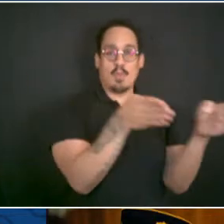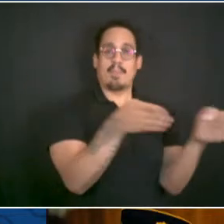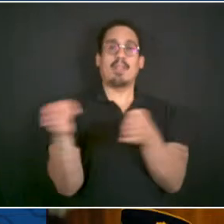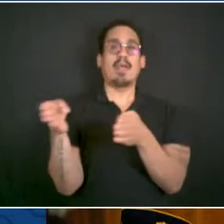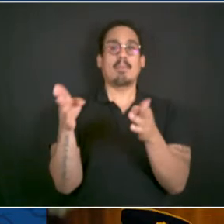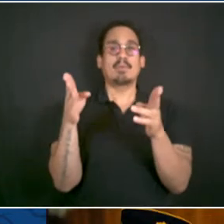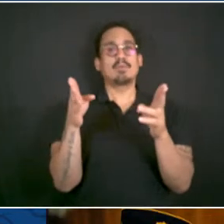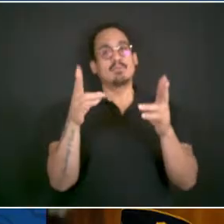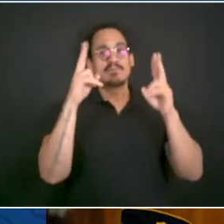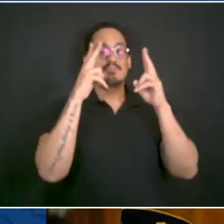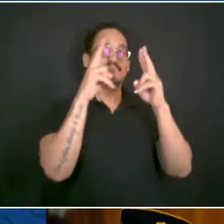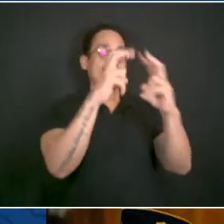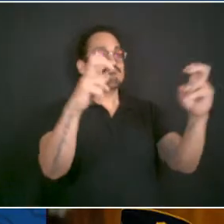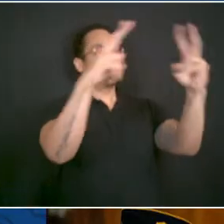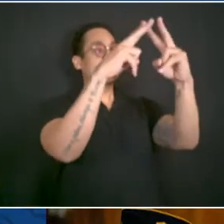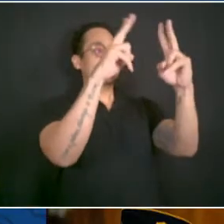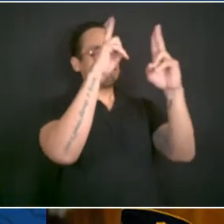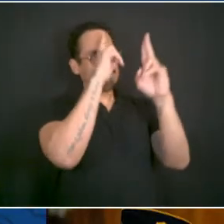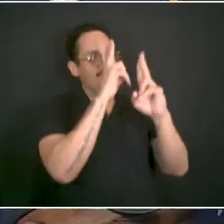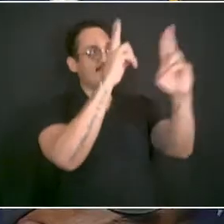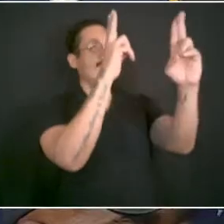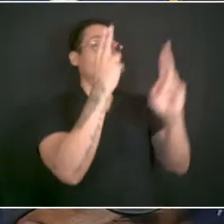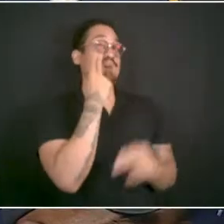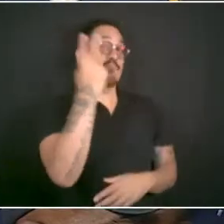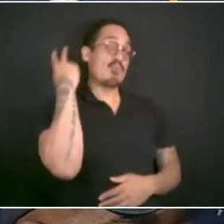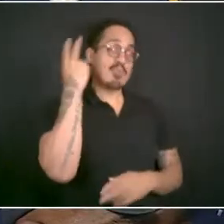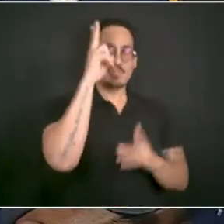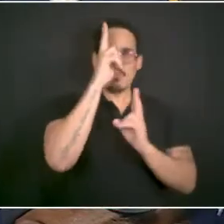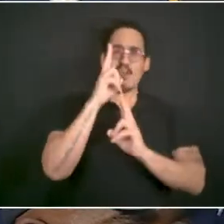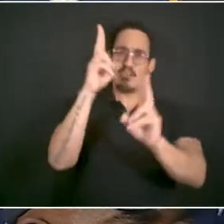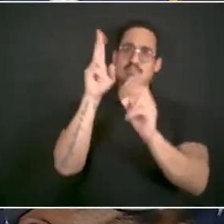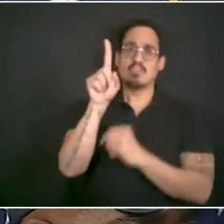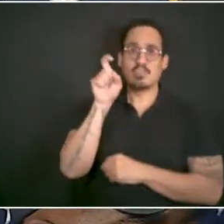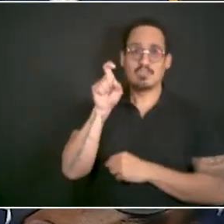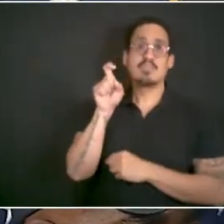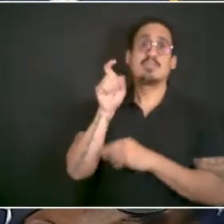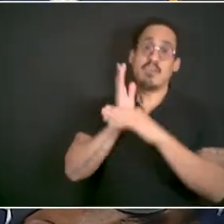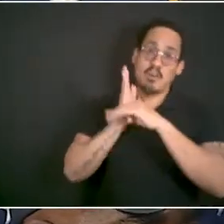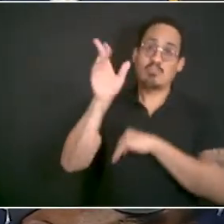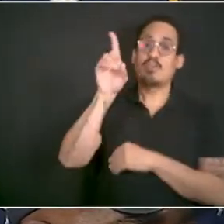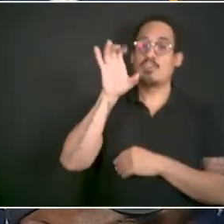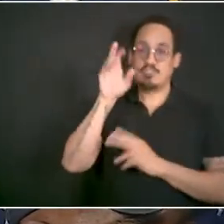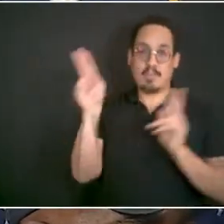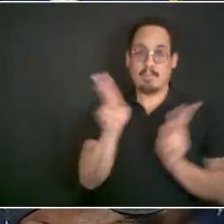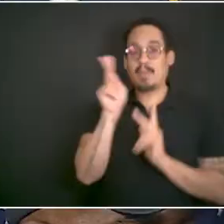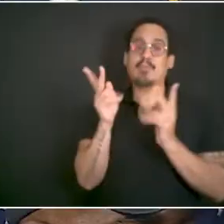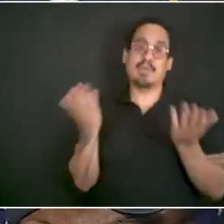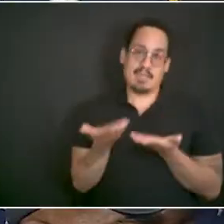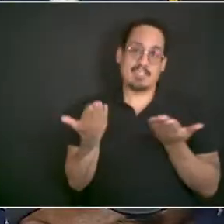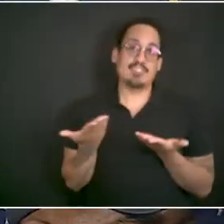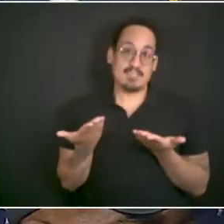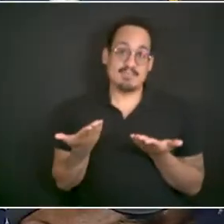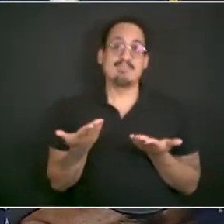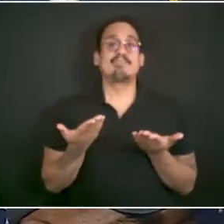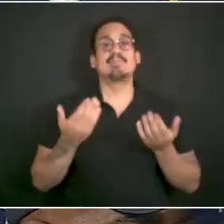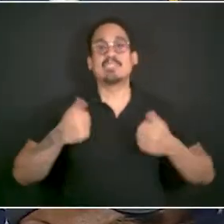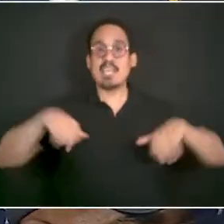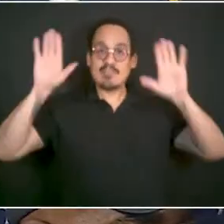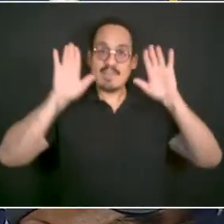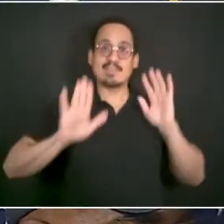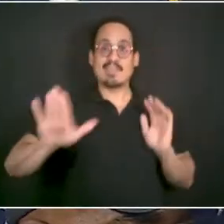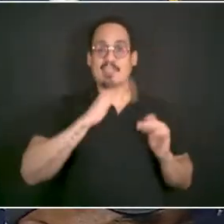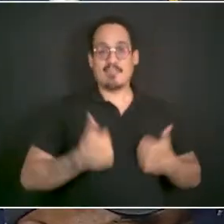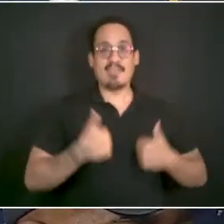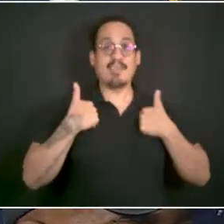100 service members from New York City who made the ultimate sacrifice in the post-9/11 wars in